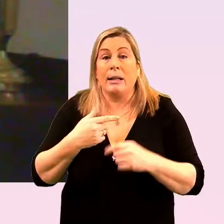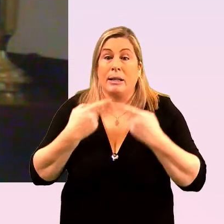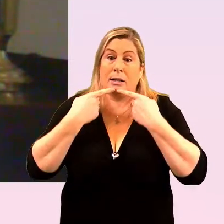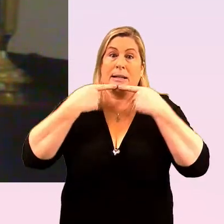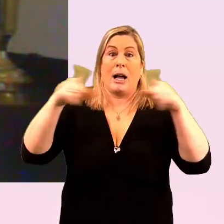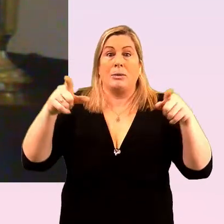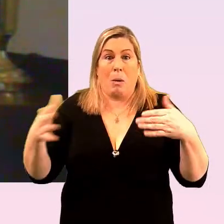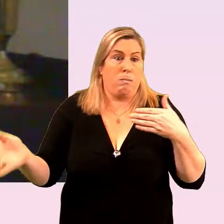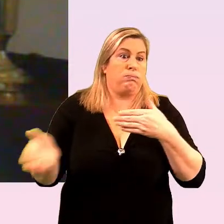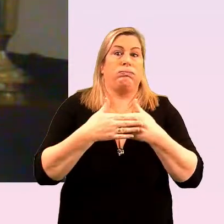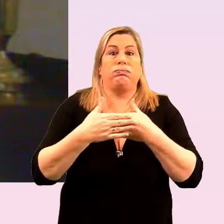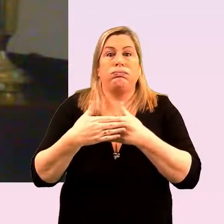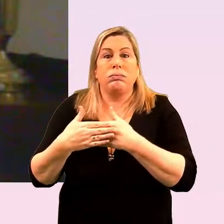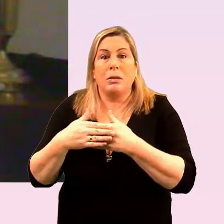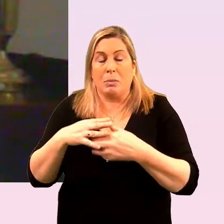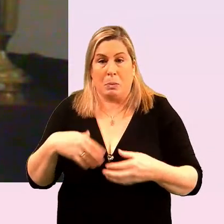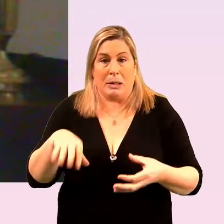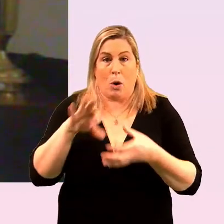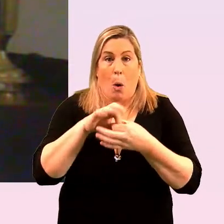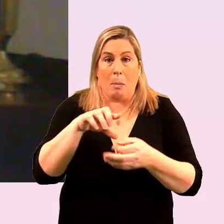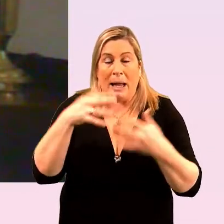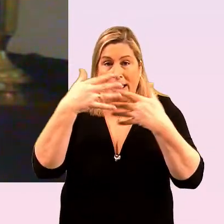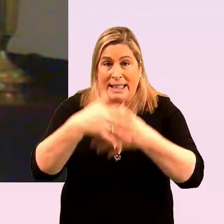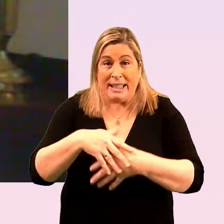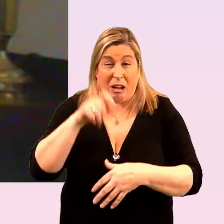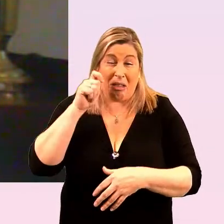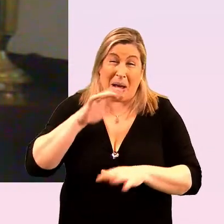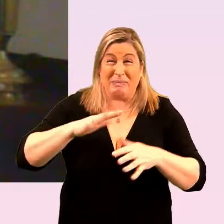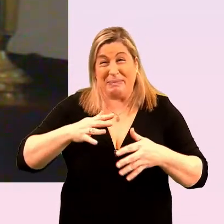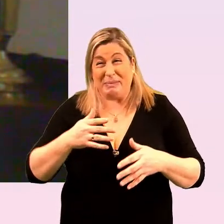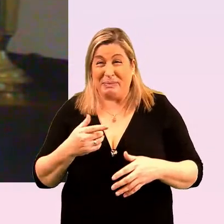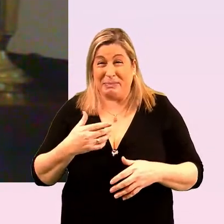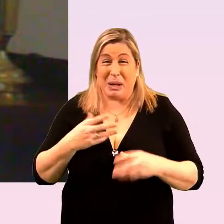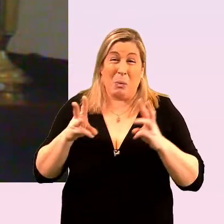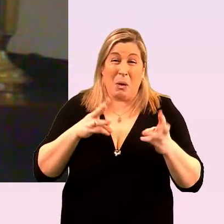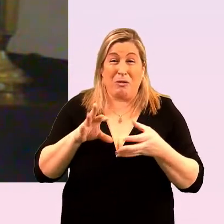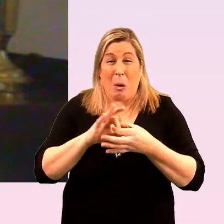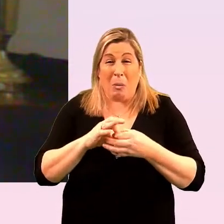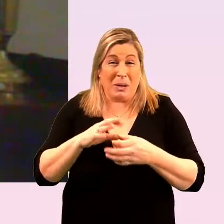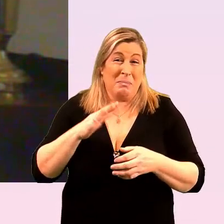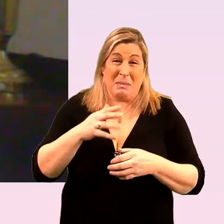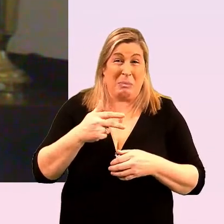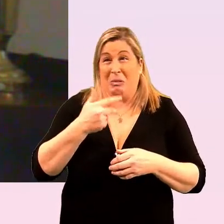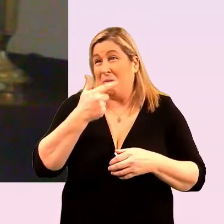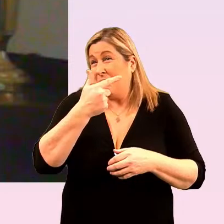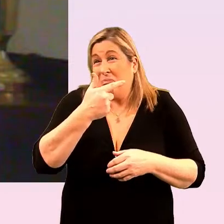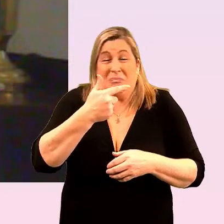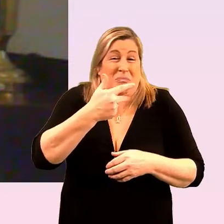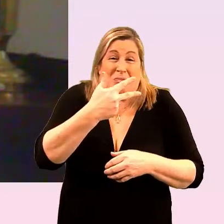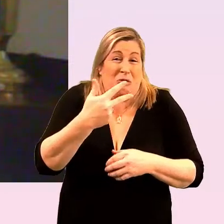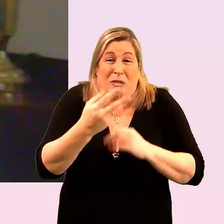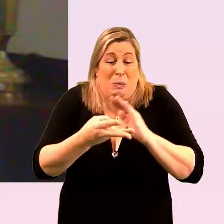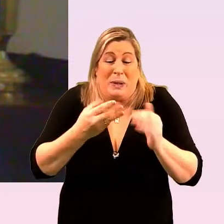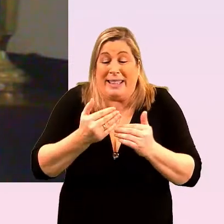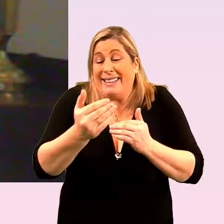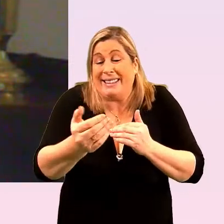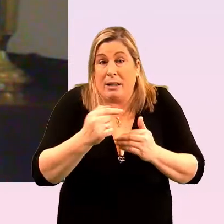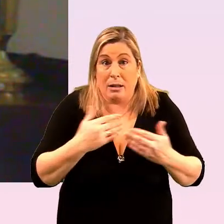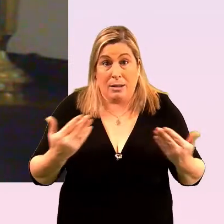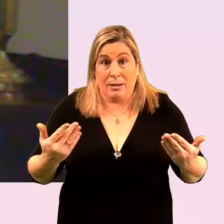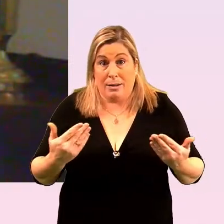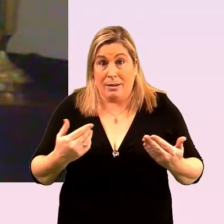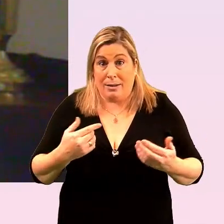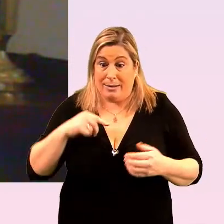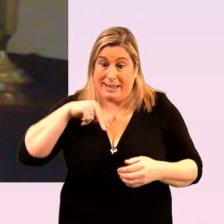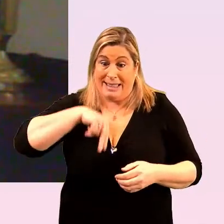announcement, we went home that evening thinking we might, be working from home for the next 2 weeks. And here we are, like